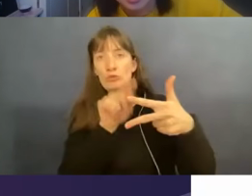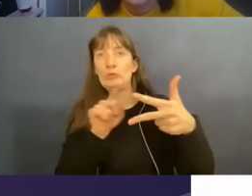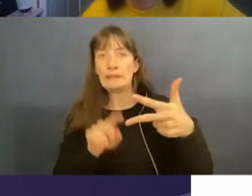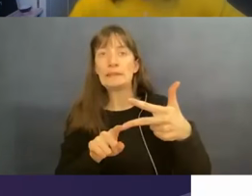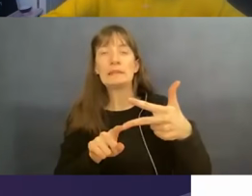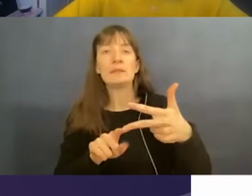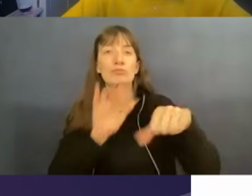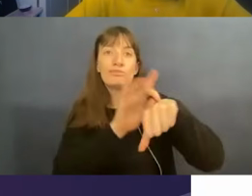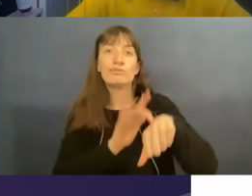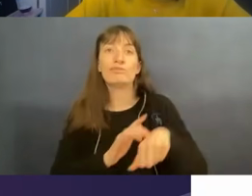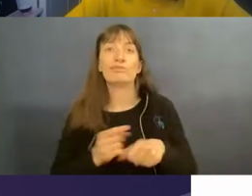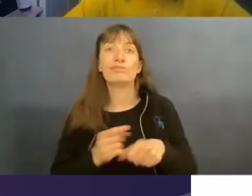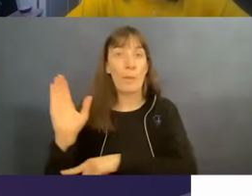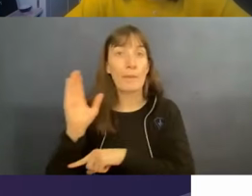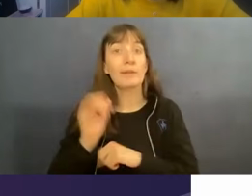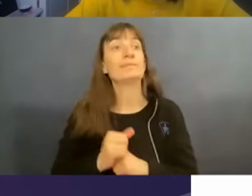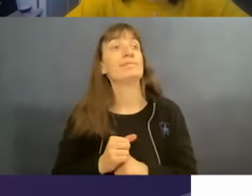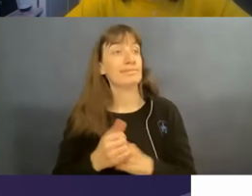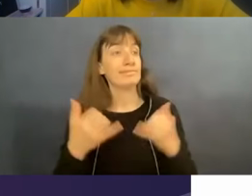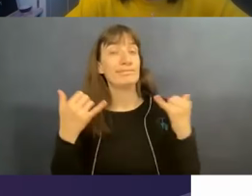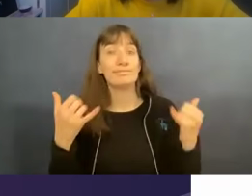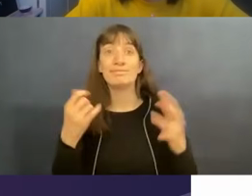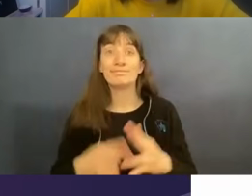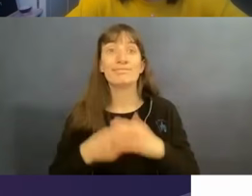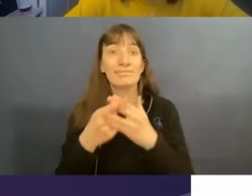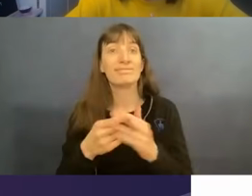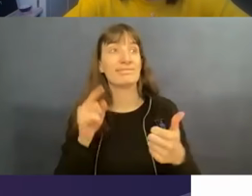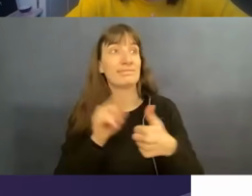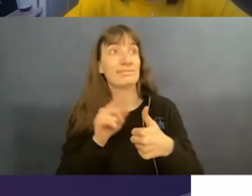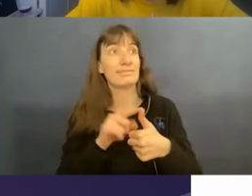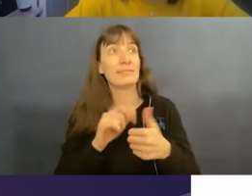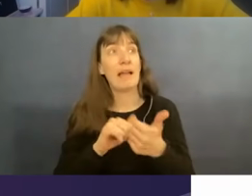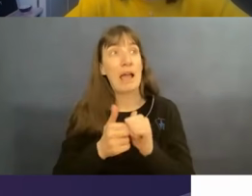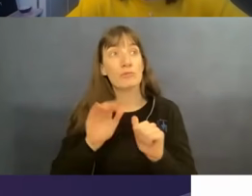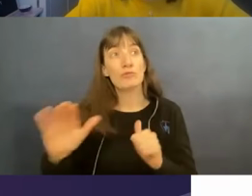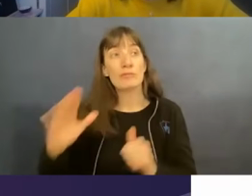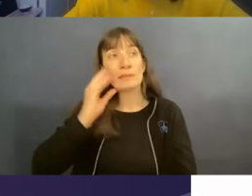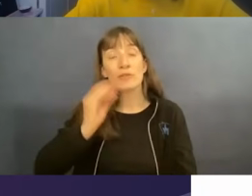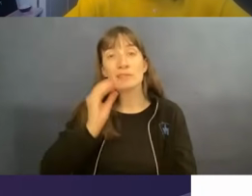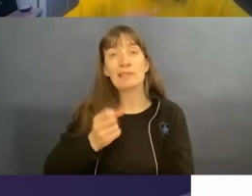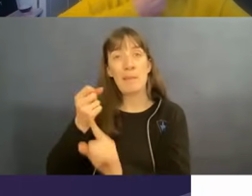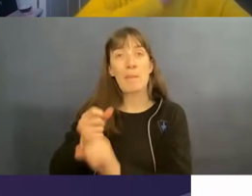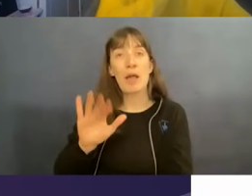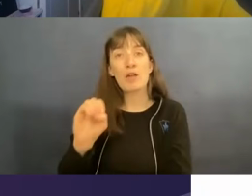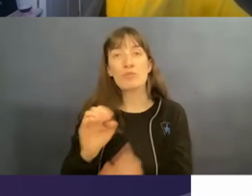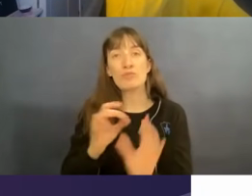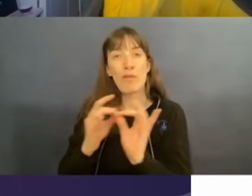get into that right away with how children experience and are impacted by abuse-related